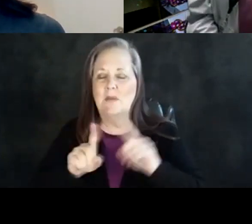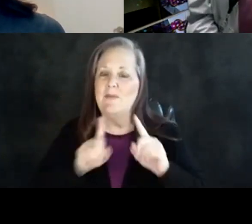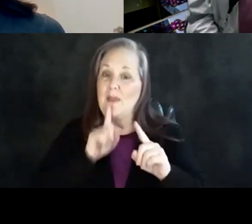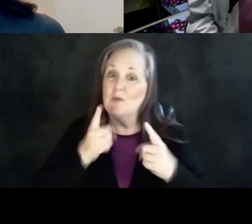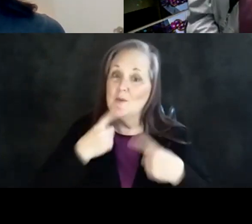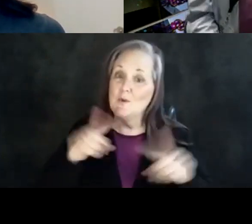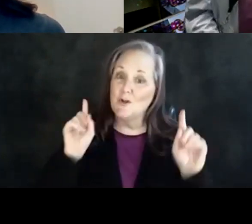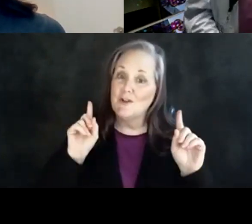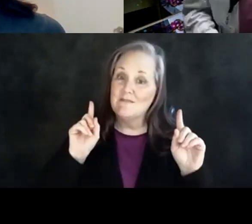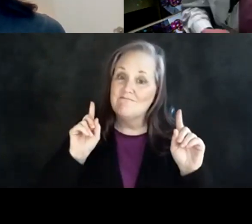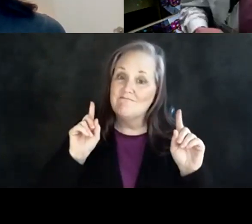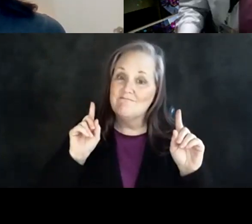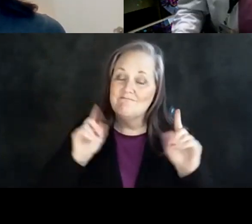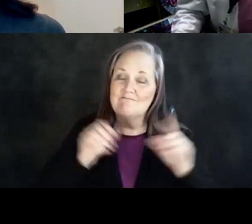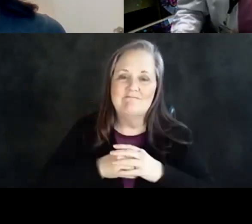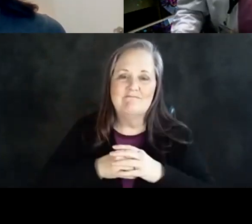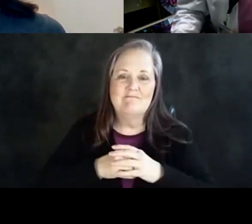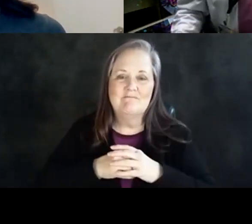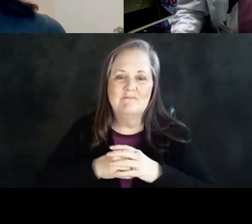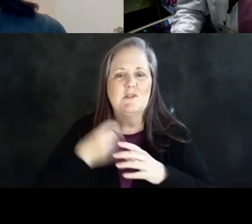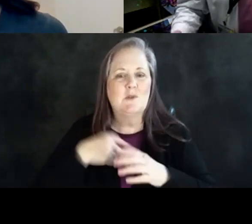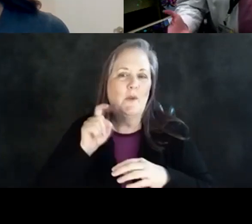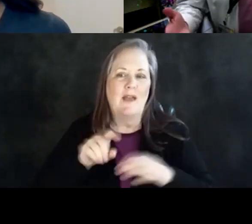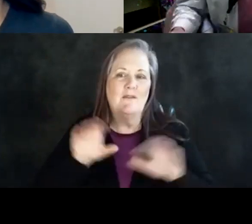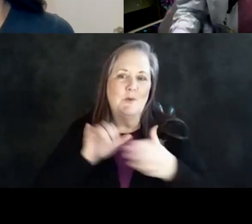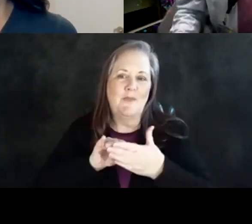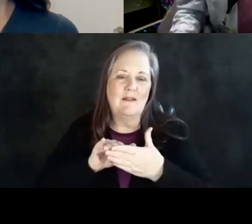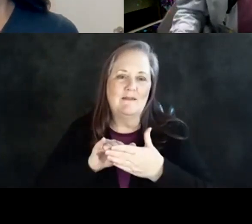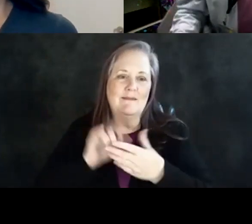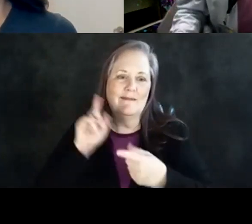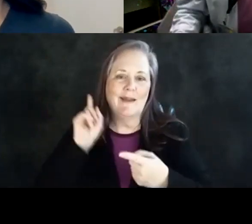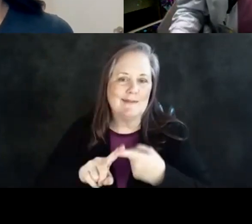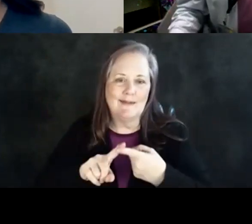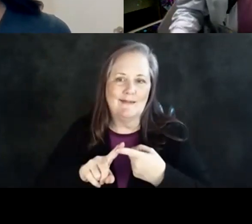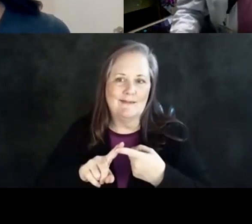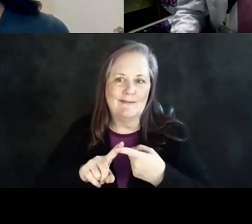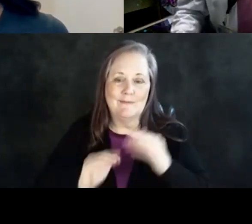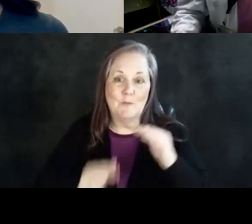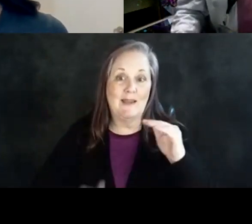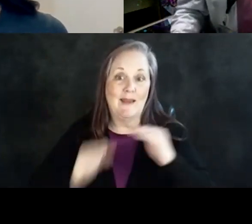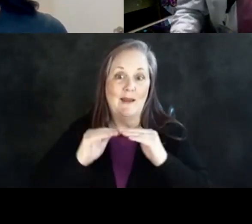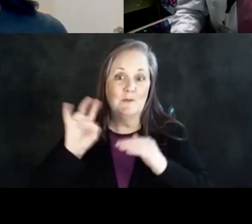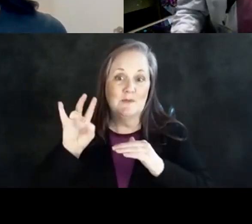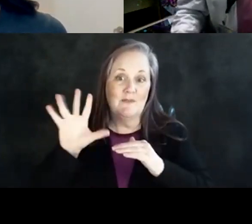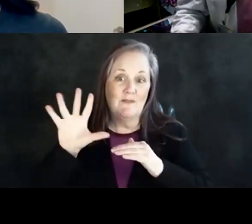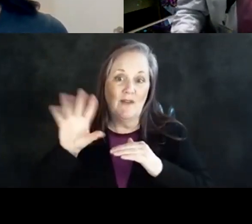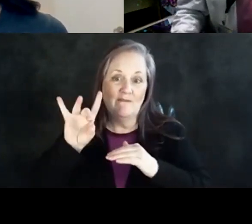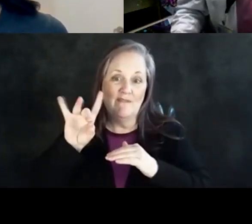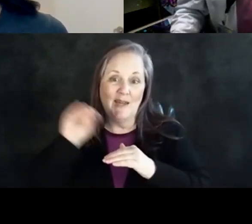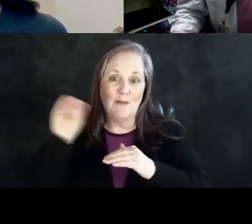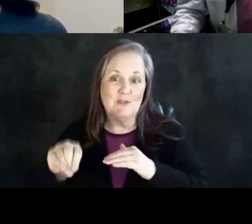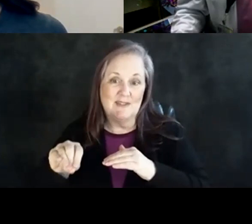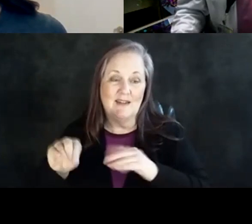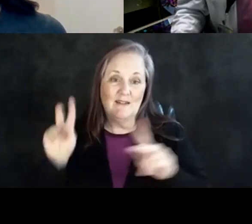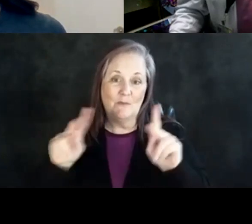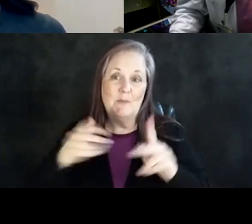do work. And that's what we have to do until, yeah, we get up to 75 or 80% of the population